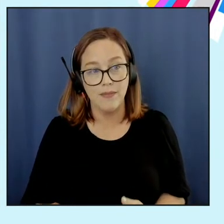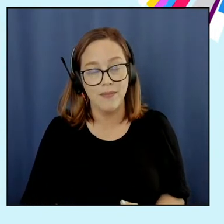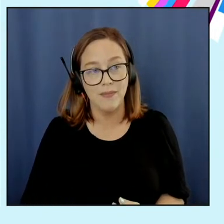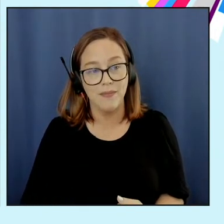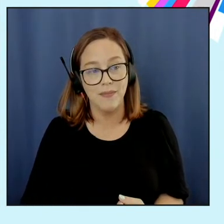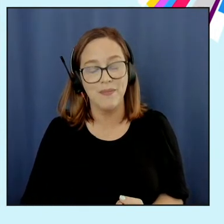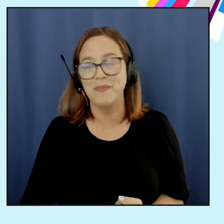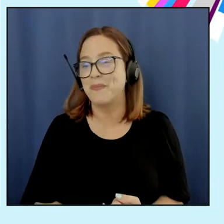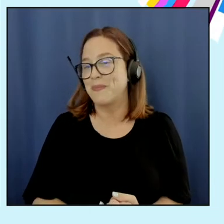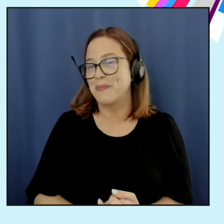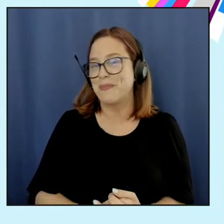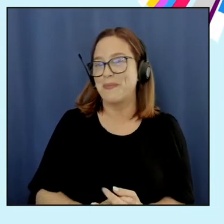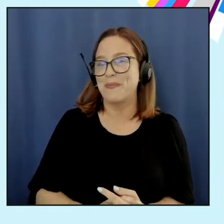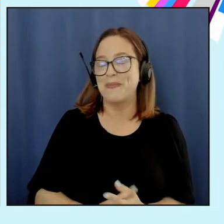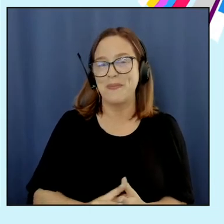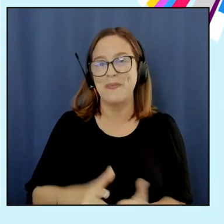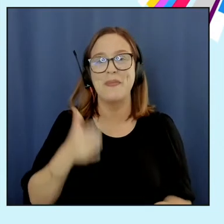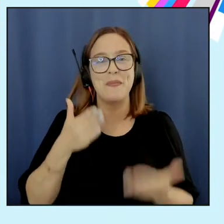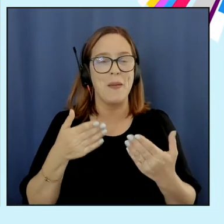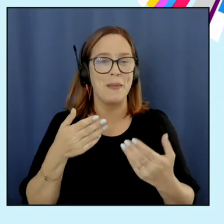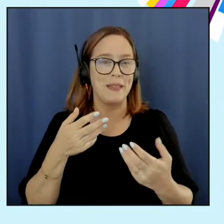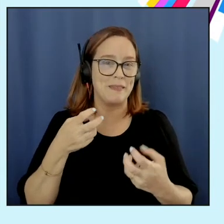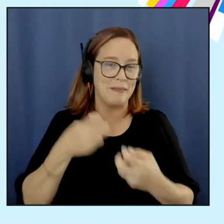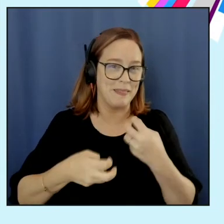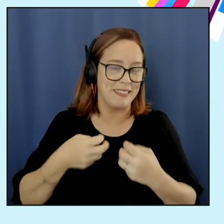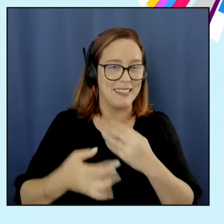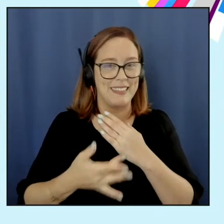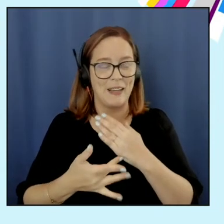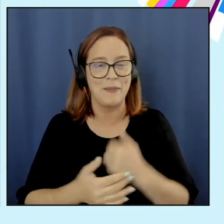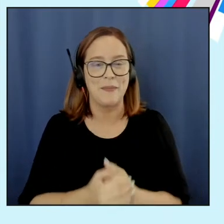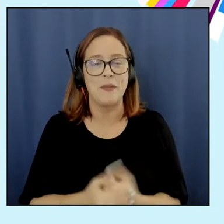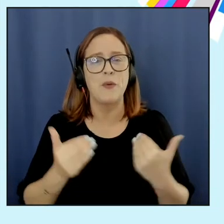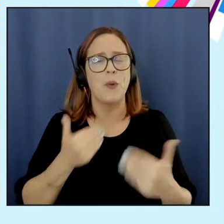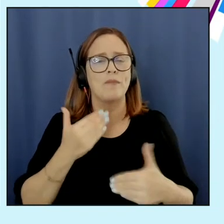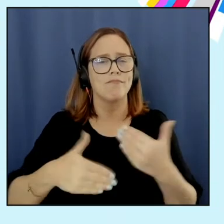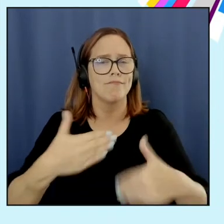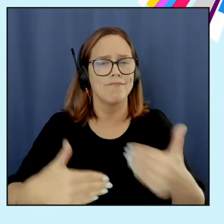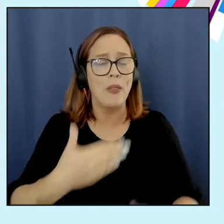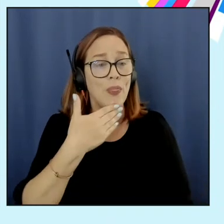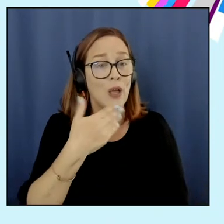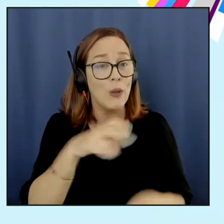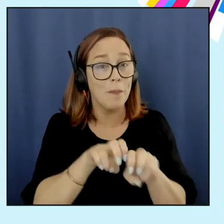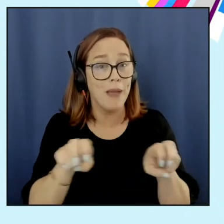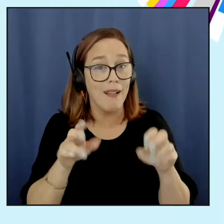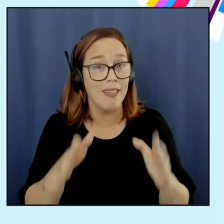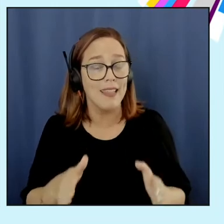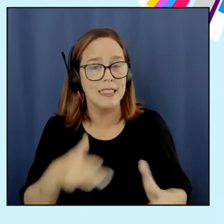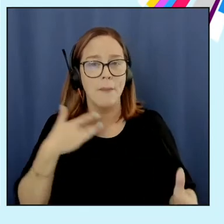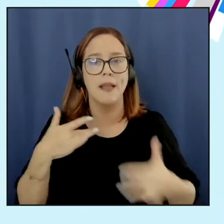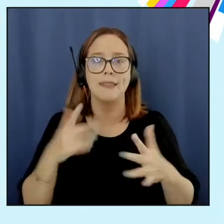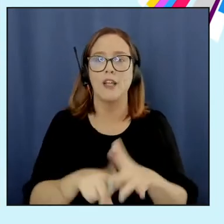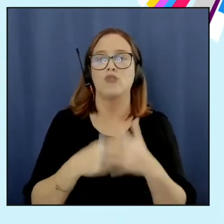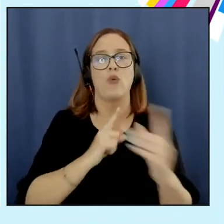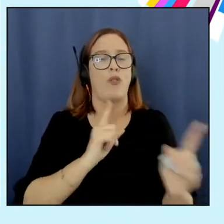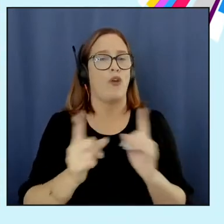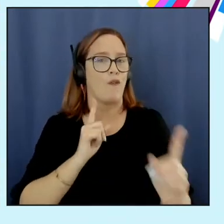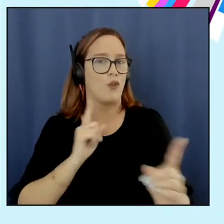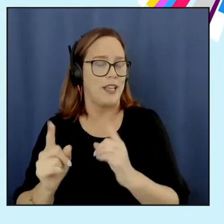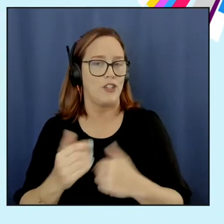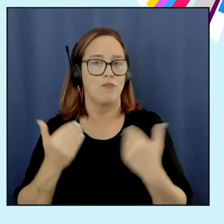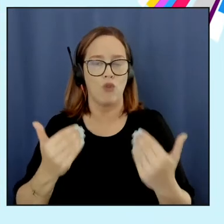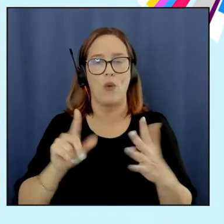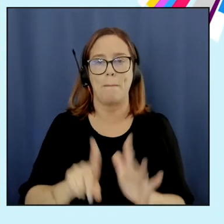Okay, we might be having some technical difficulties. Let me just keep going. So thank you, panelists. I'm excited to start this conversation. So let's begin with